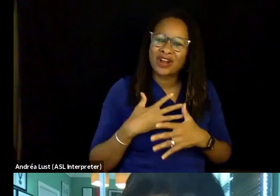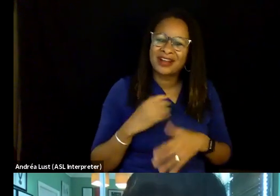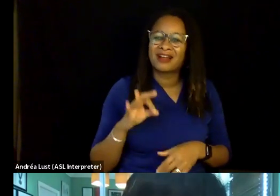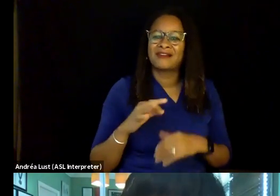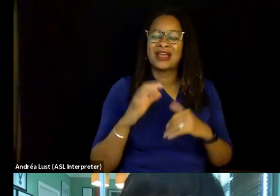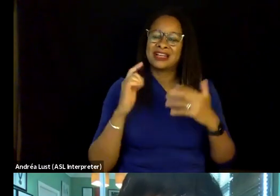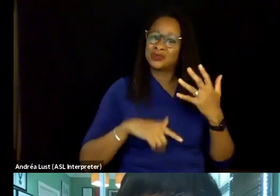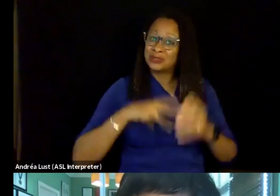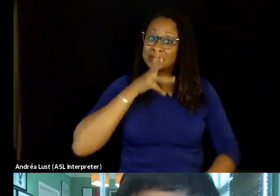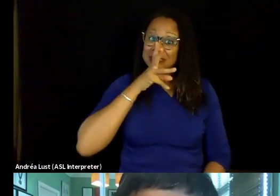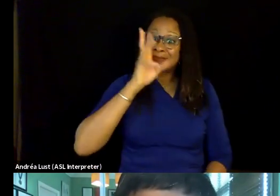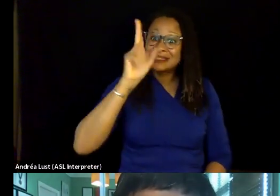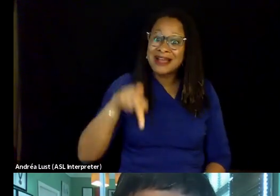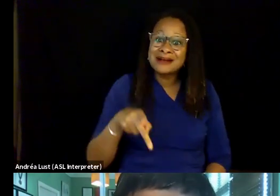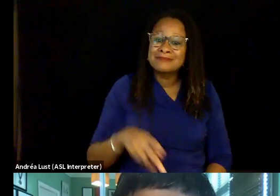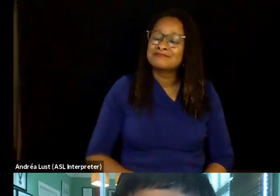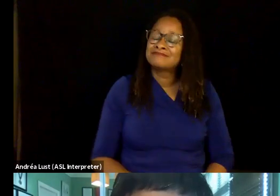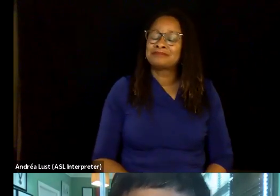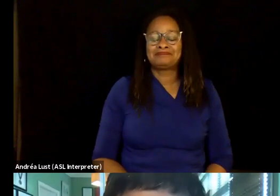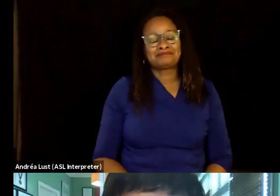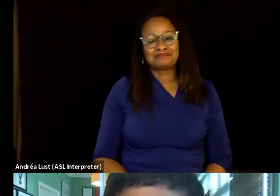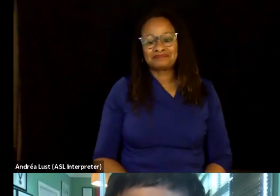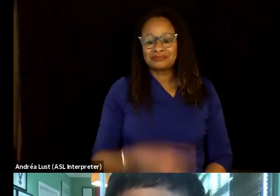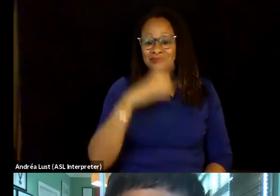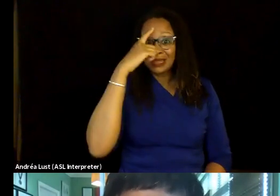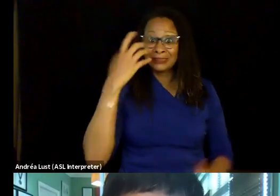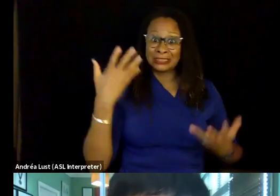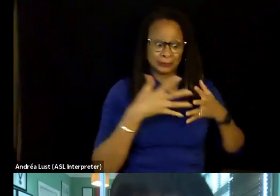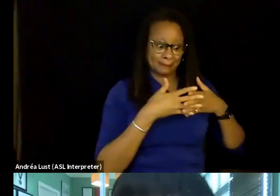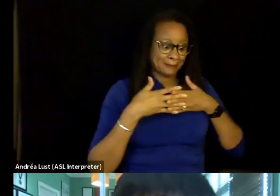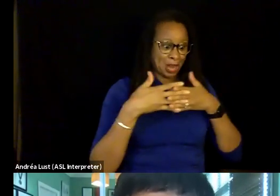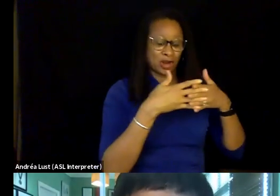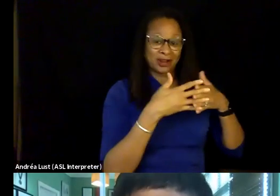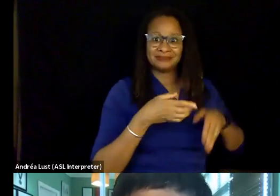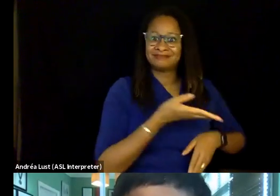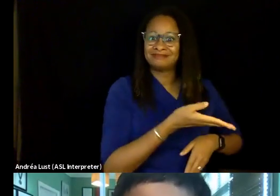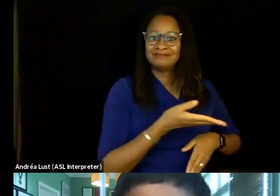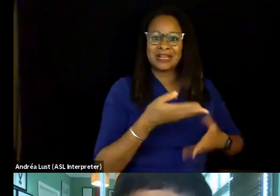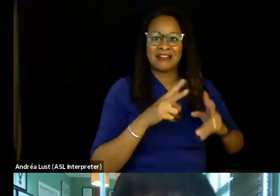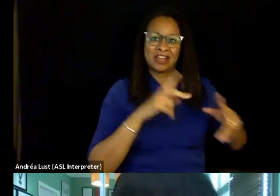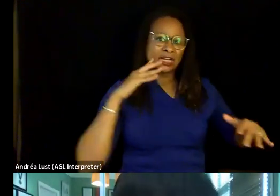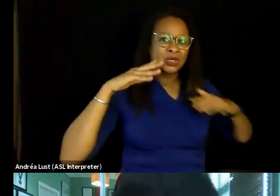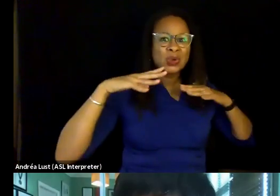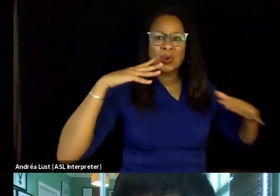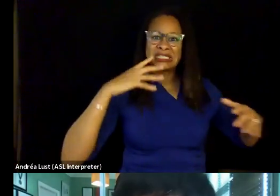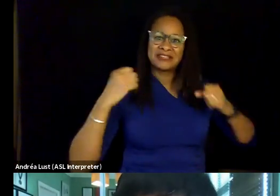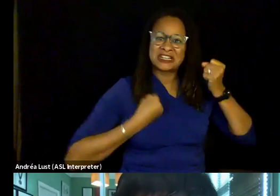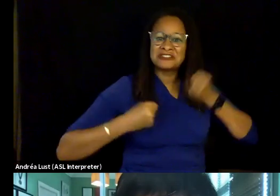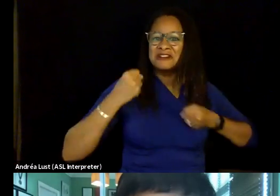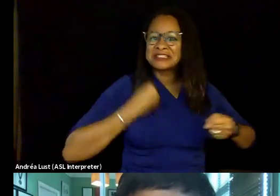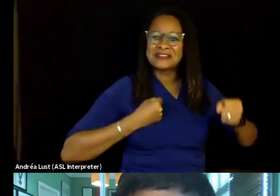to speak, because, you know, in America, it's the kind of very noisy,